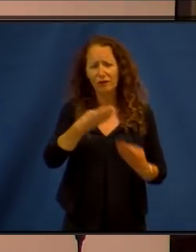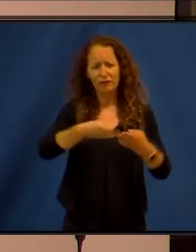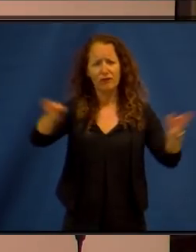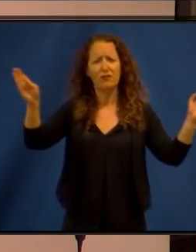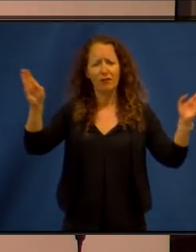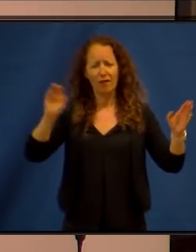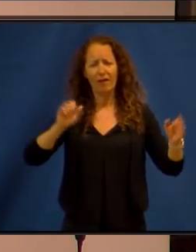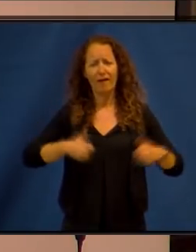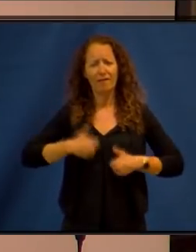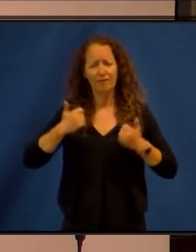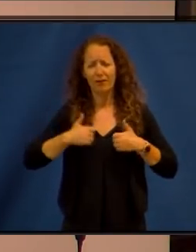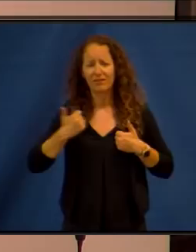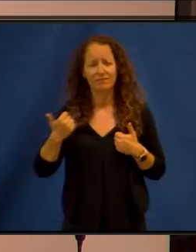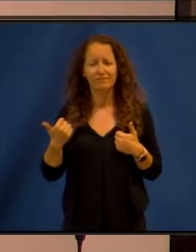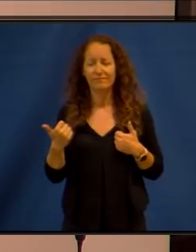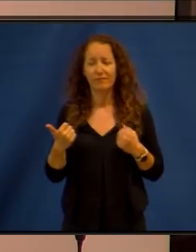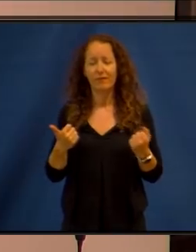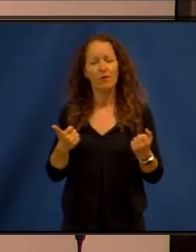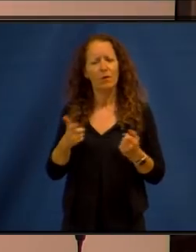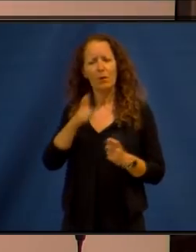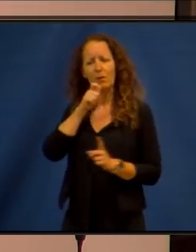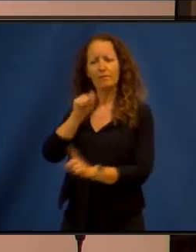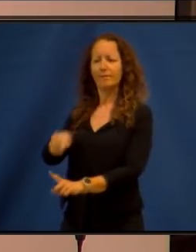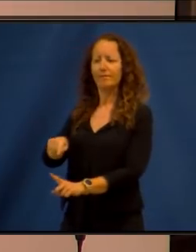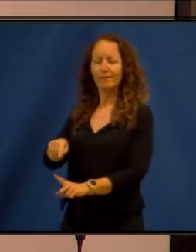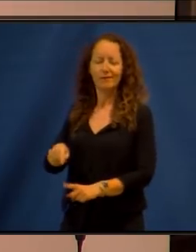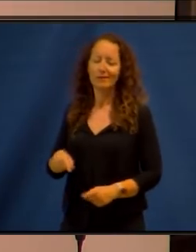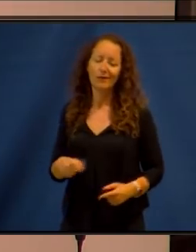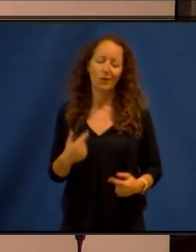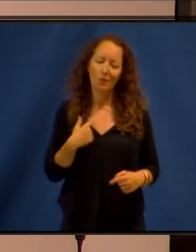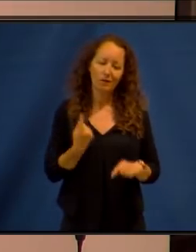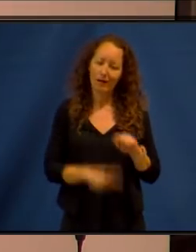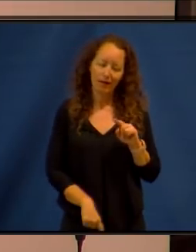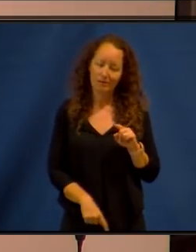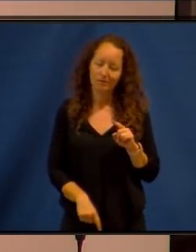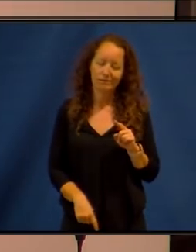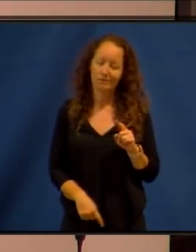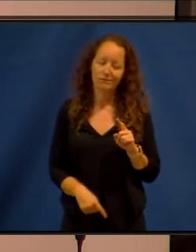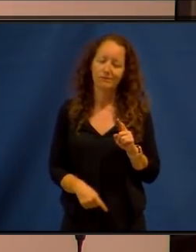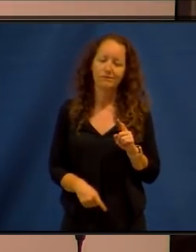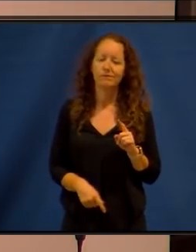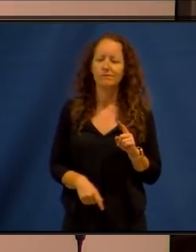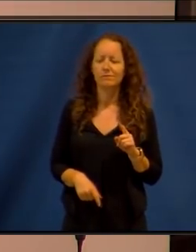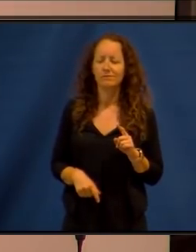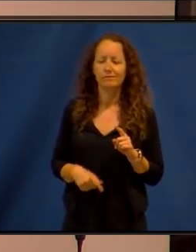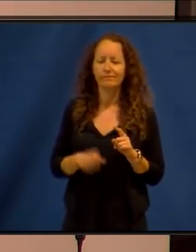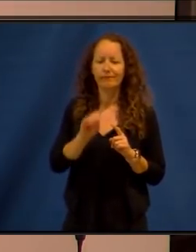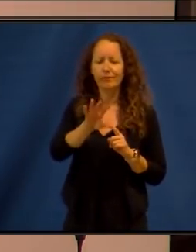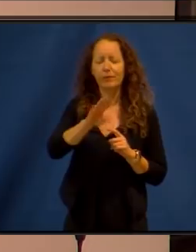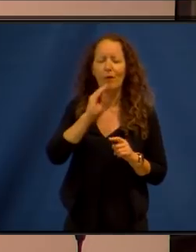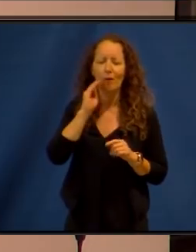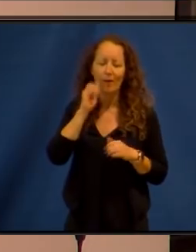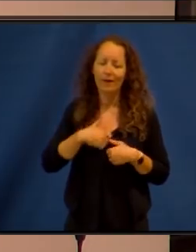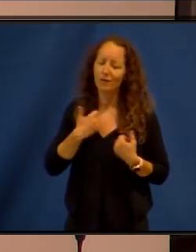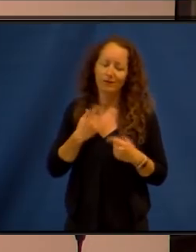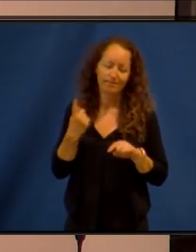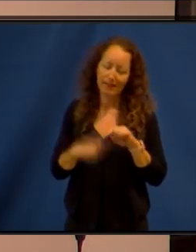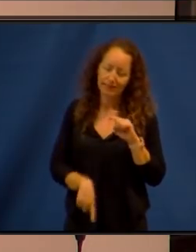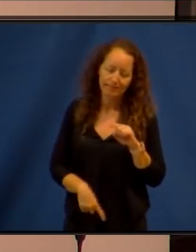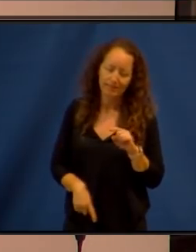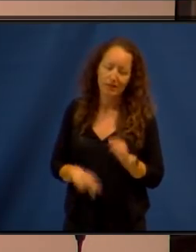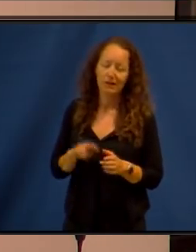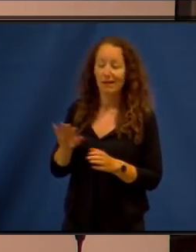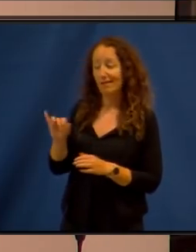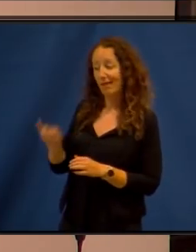case, hence the reason we are not going to give out a case for any of these cases. This is their home. So in that case, we are unable to give